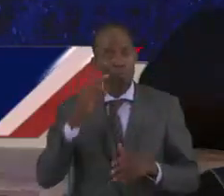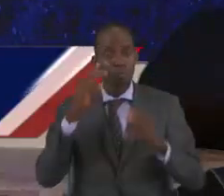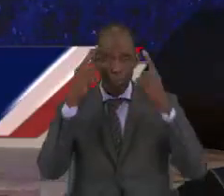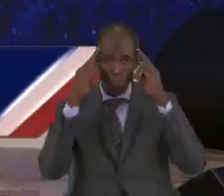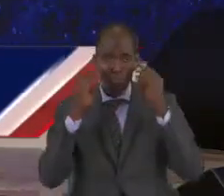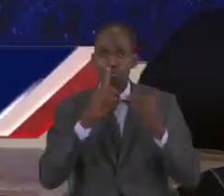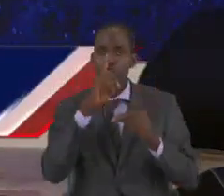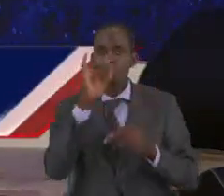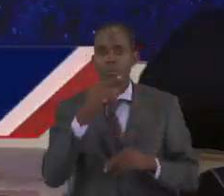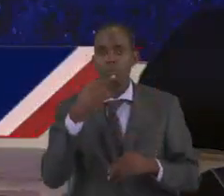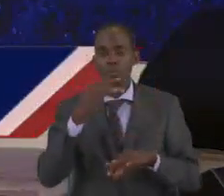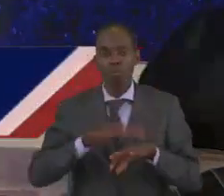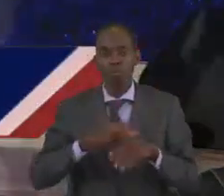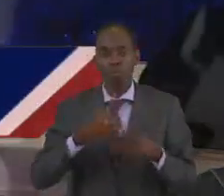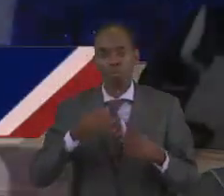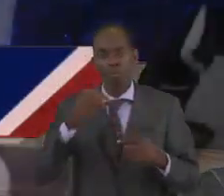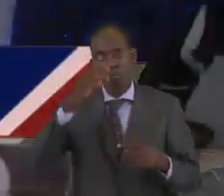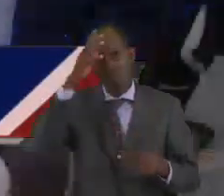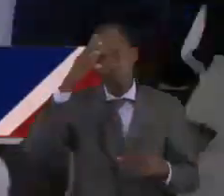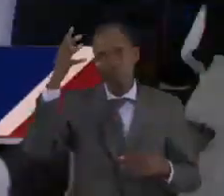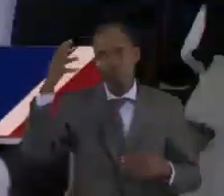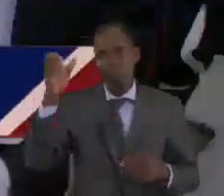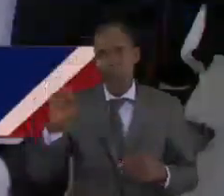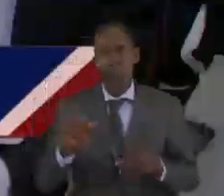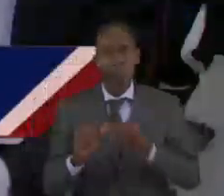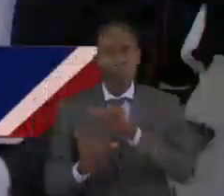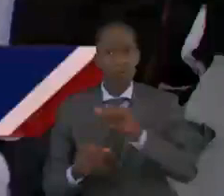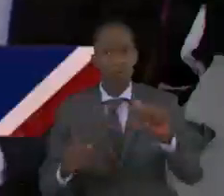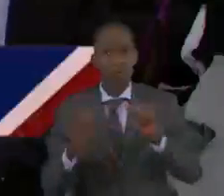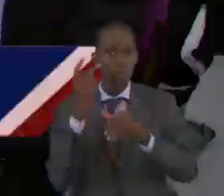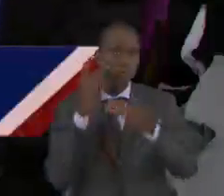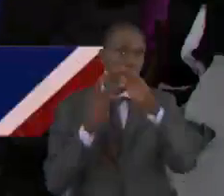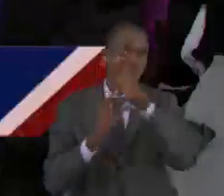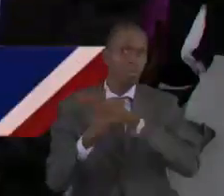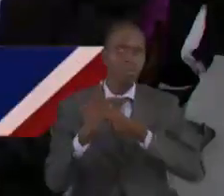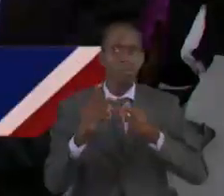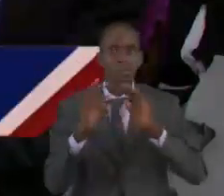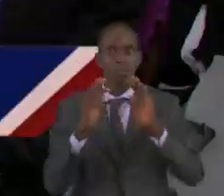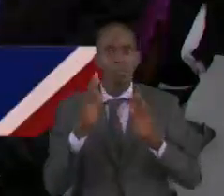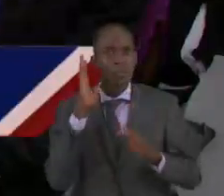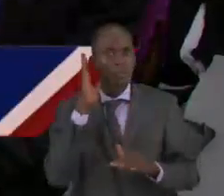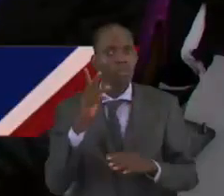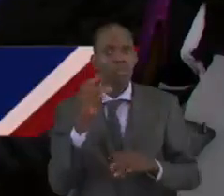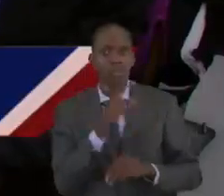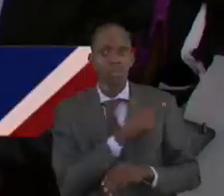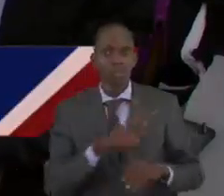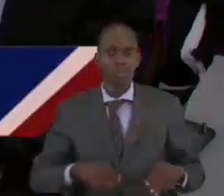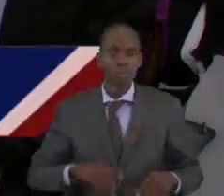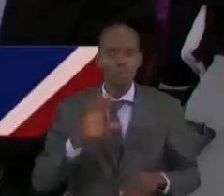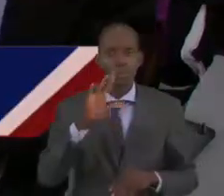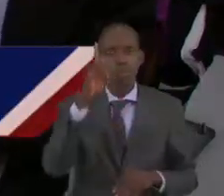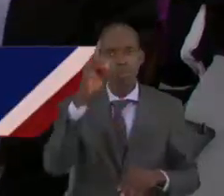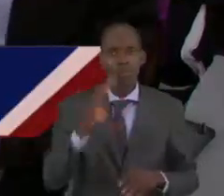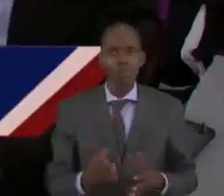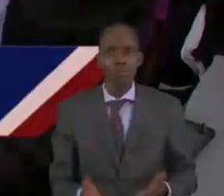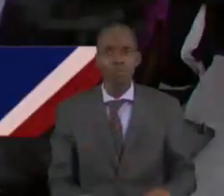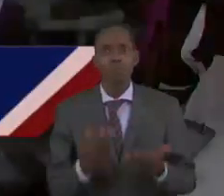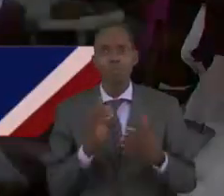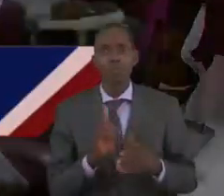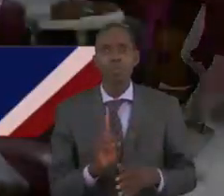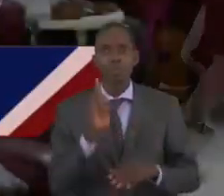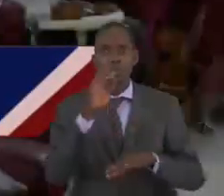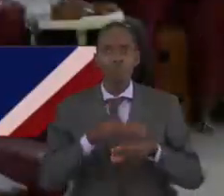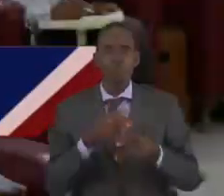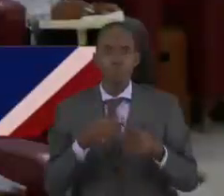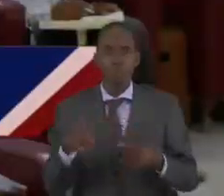the fathers, a prophet shall the Lord your God raise up unto you of